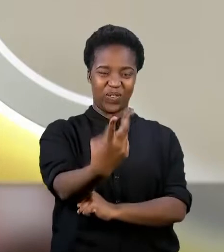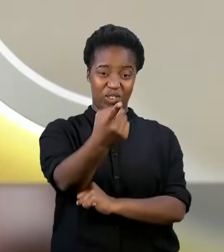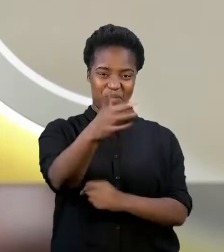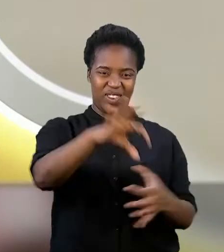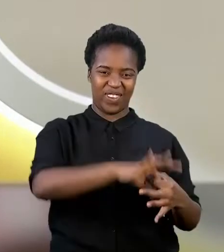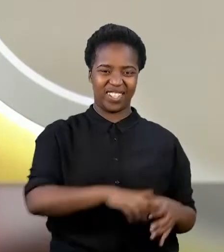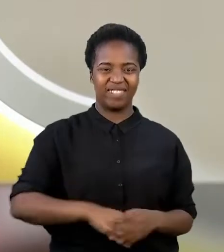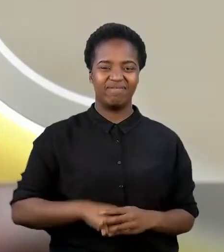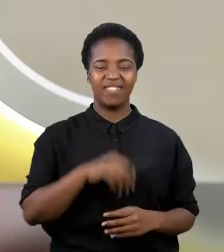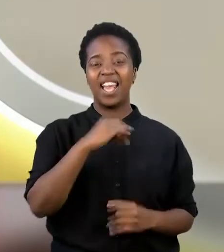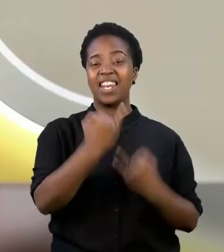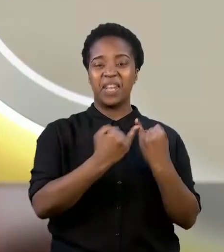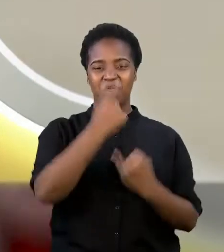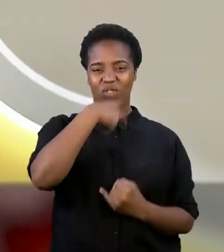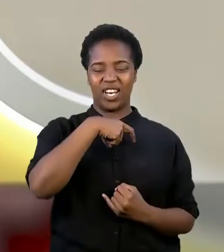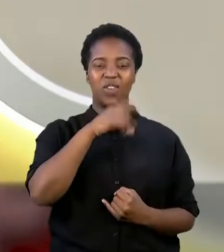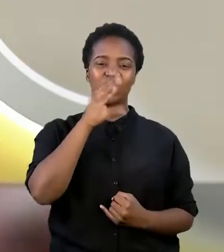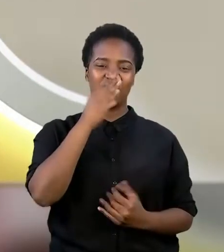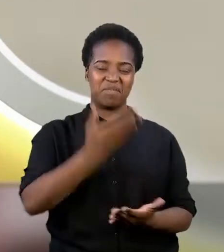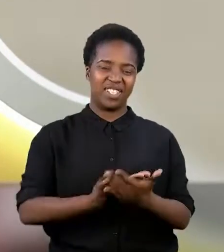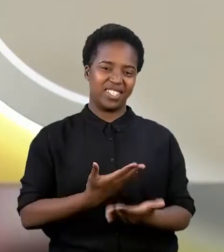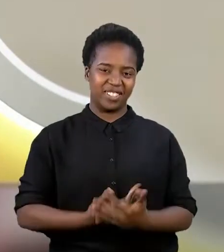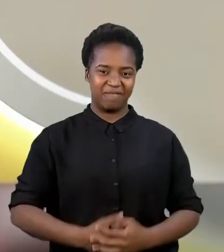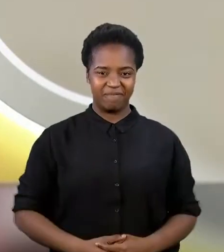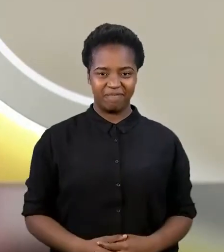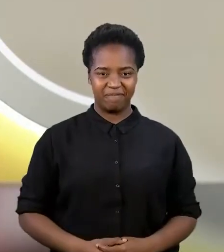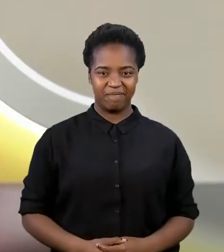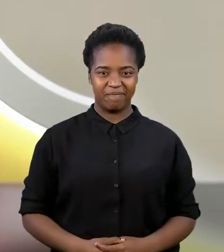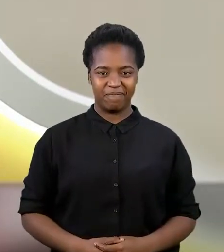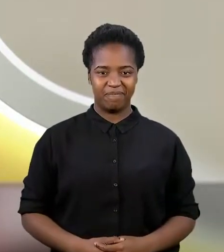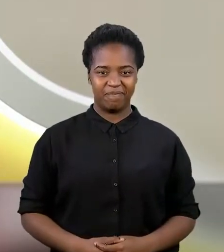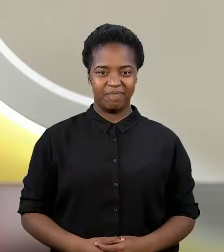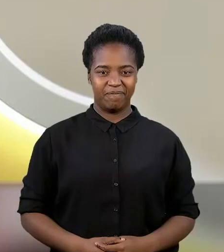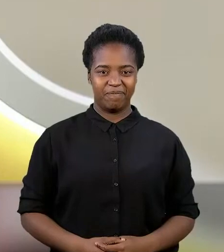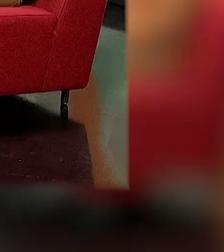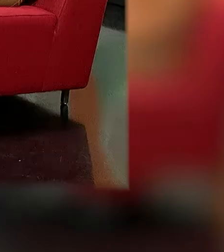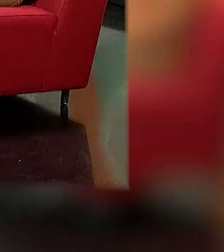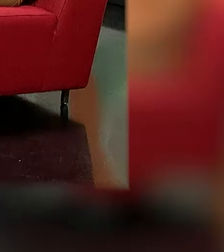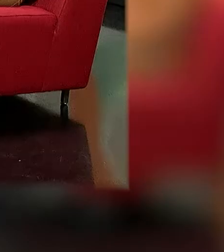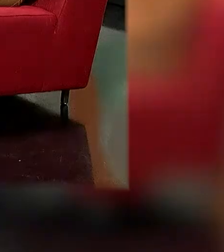on SABC2, you belong. Lebitso ke Reina Moloi, and we talk ability.